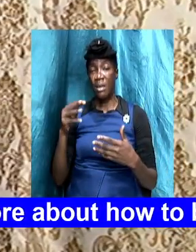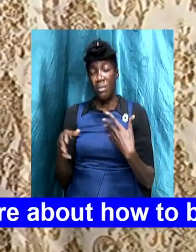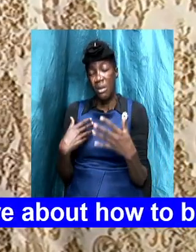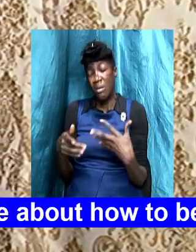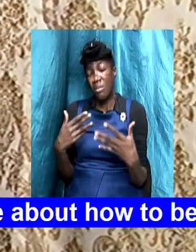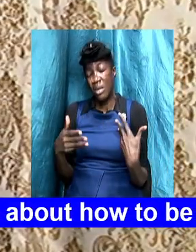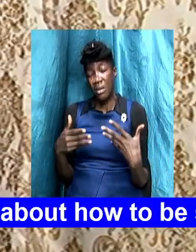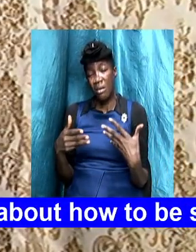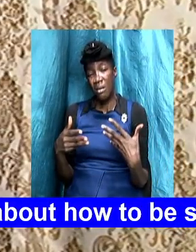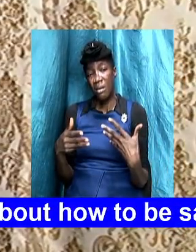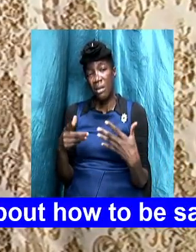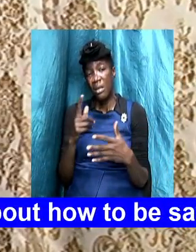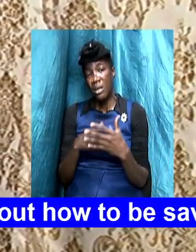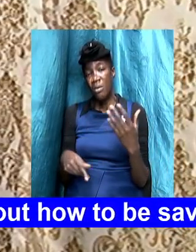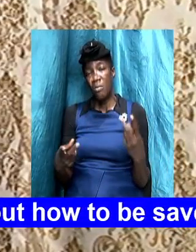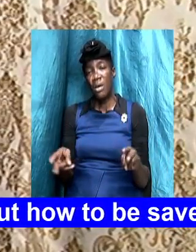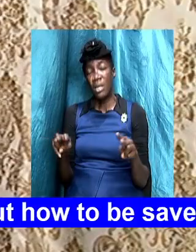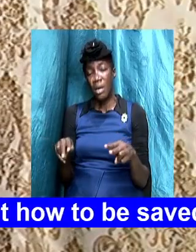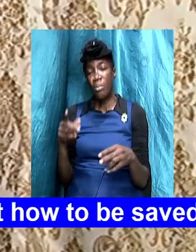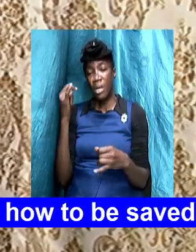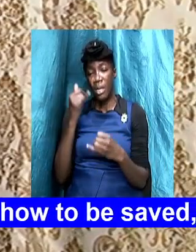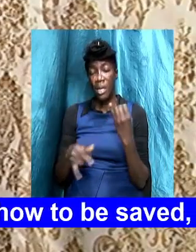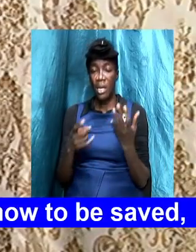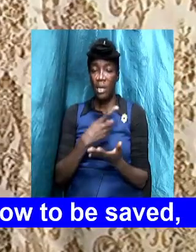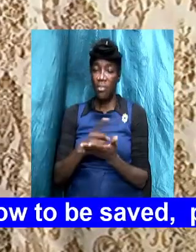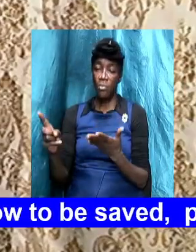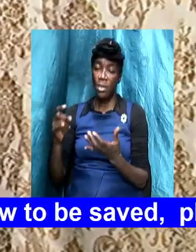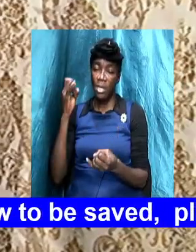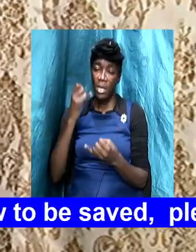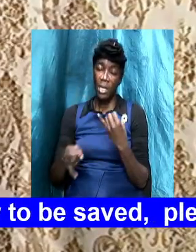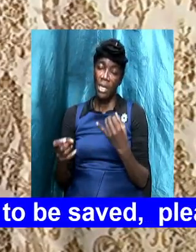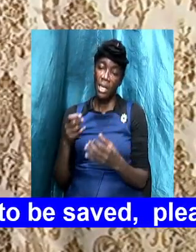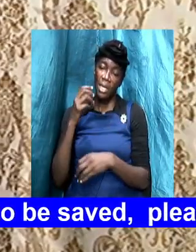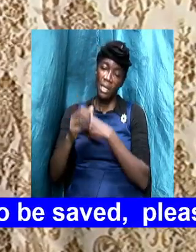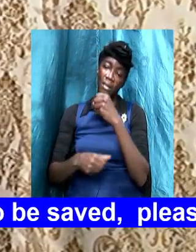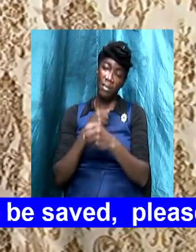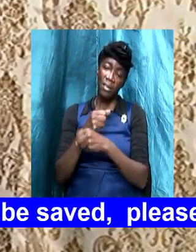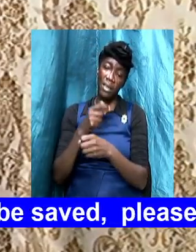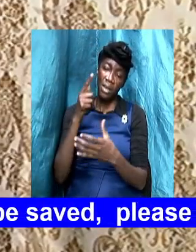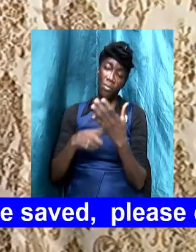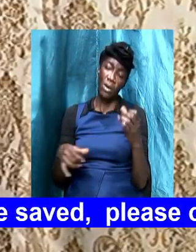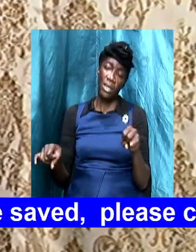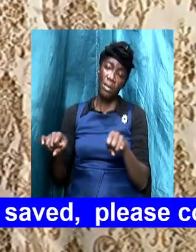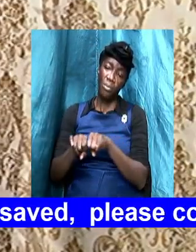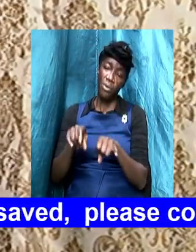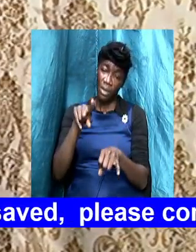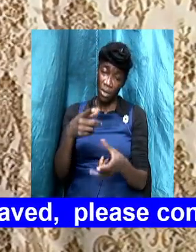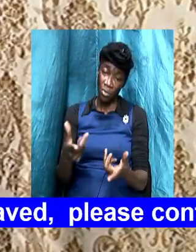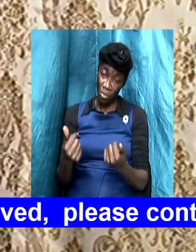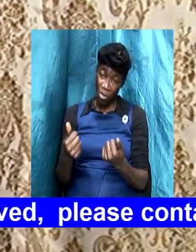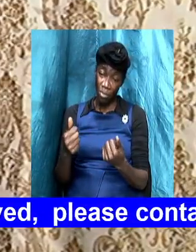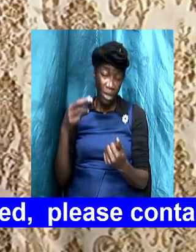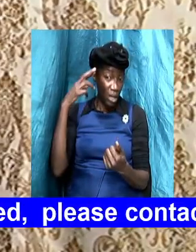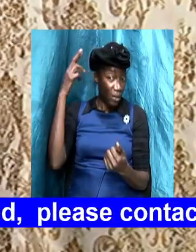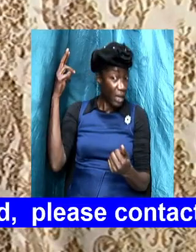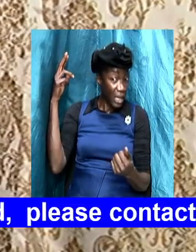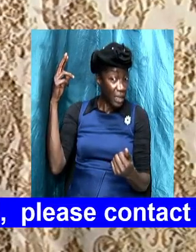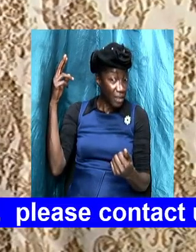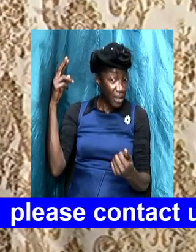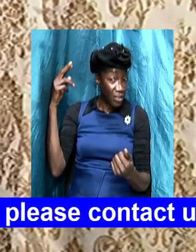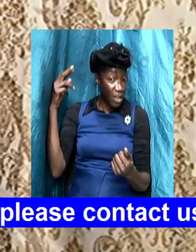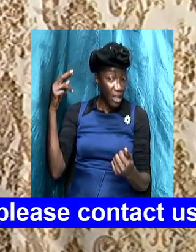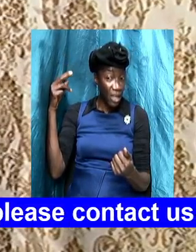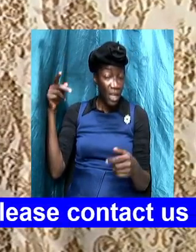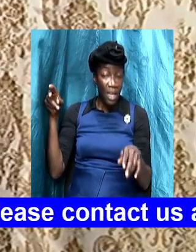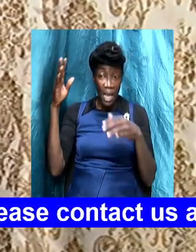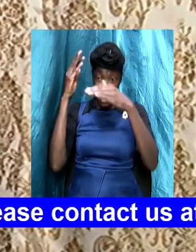we said earlier, what had happened last week or last year. What is important is that you come to the realization that Nehemiah, who